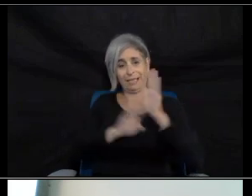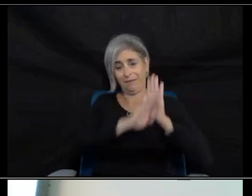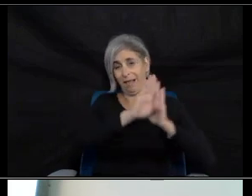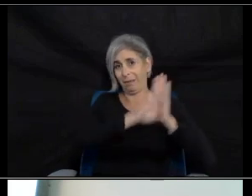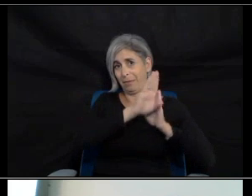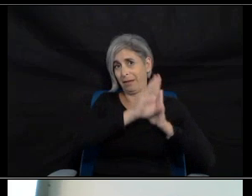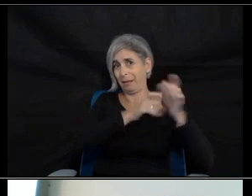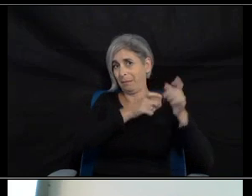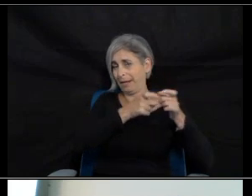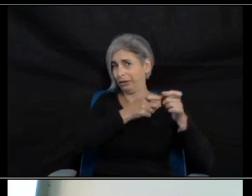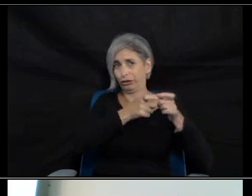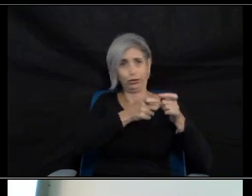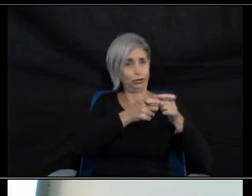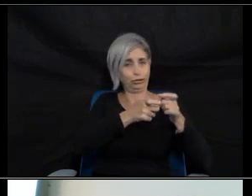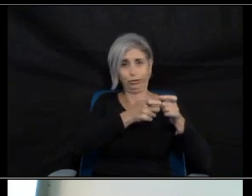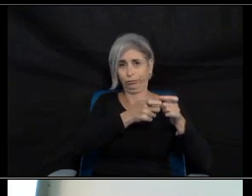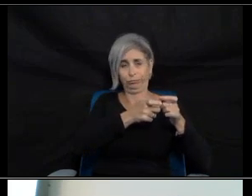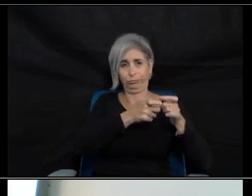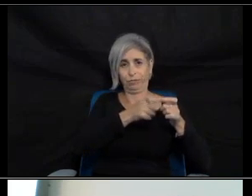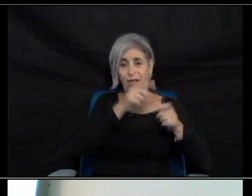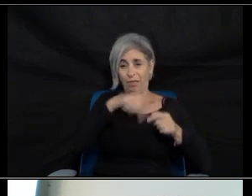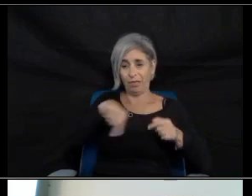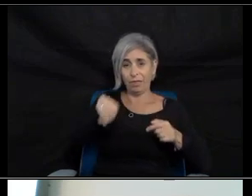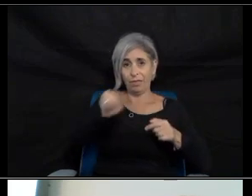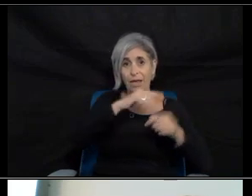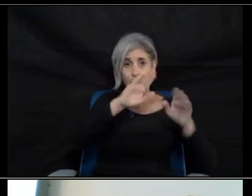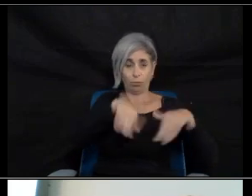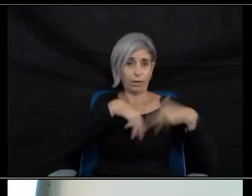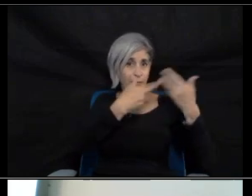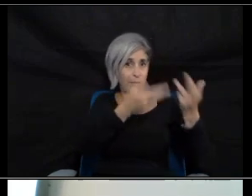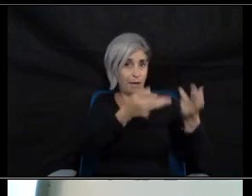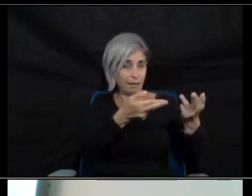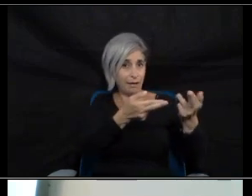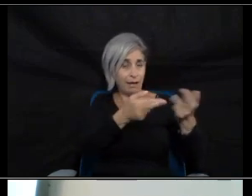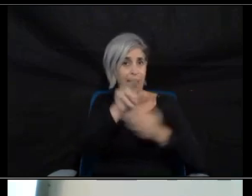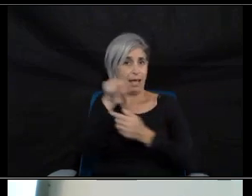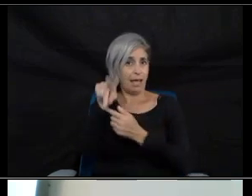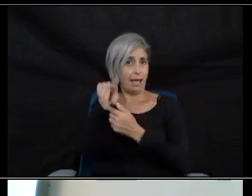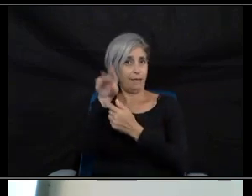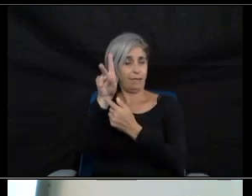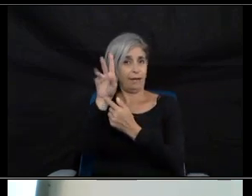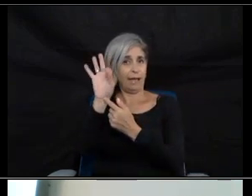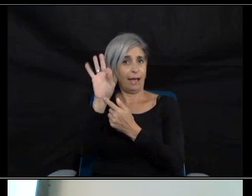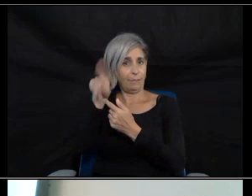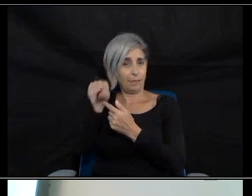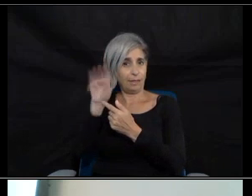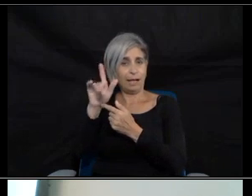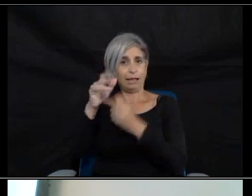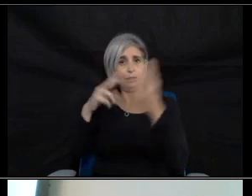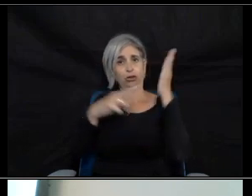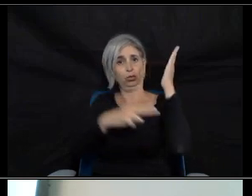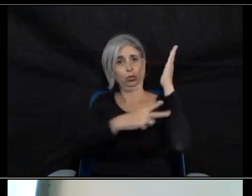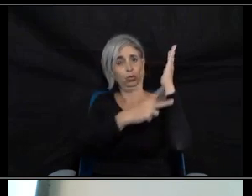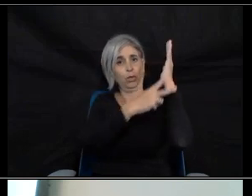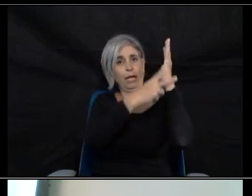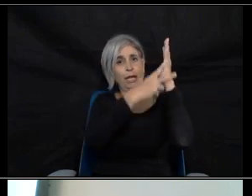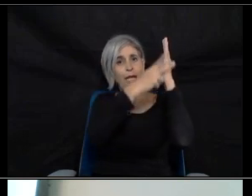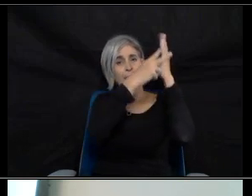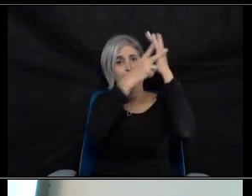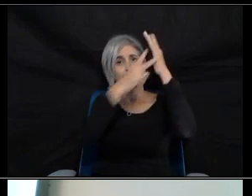Development Manager, which they all recommended that FPNL trim the overgrown trees